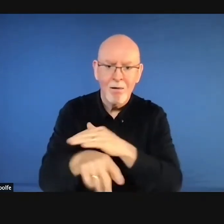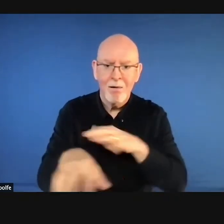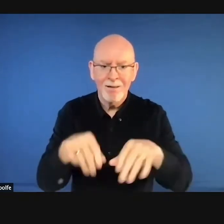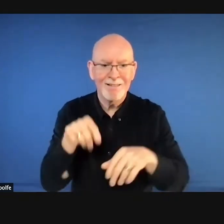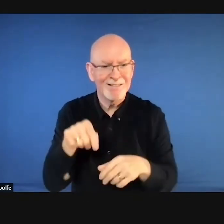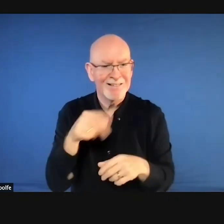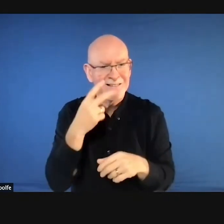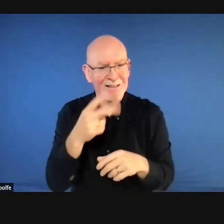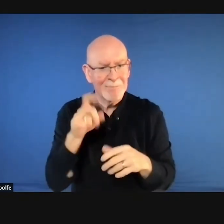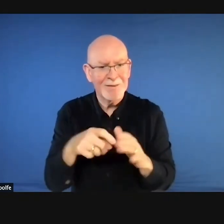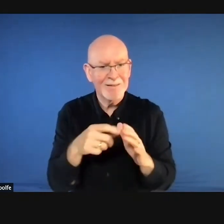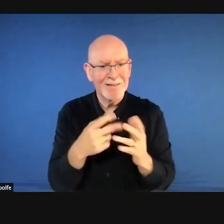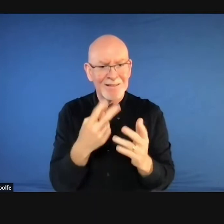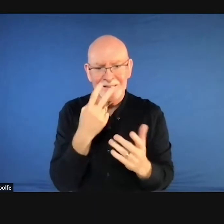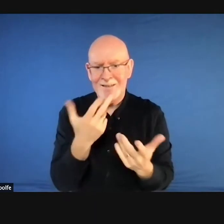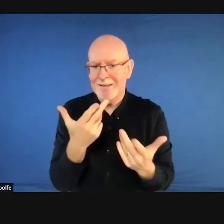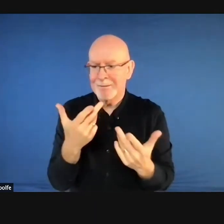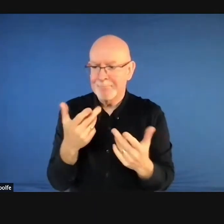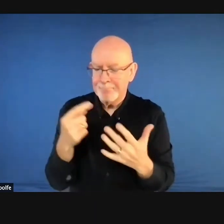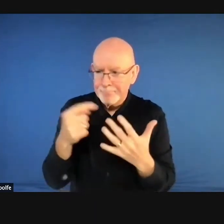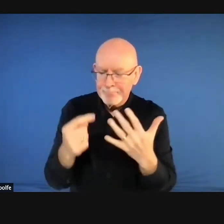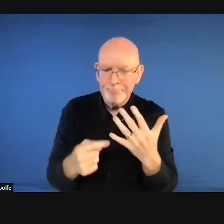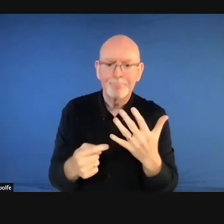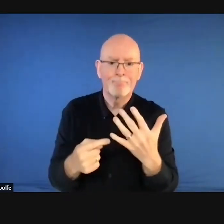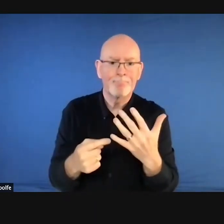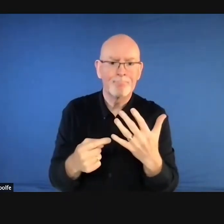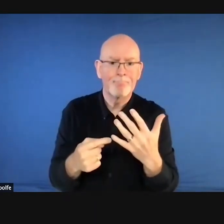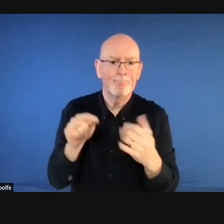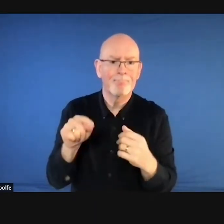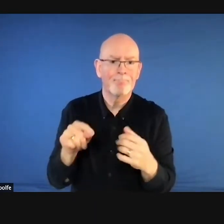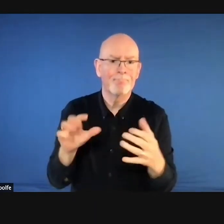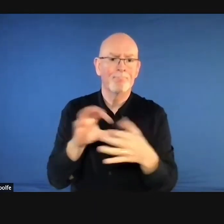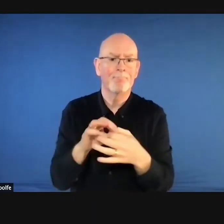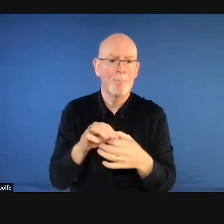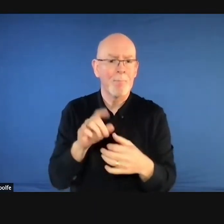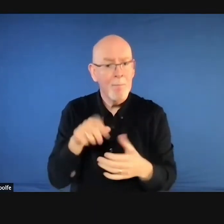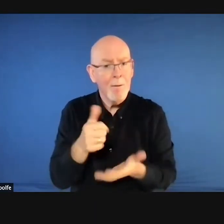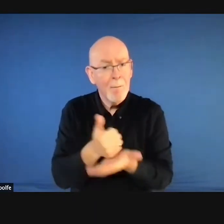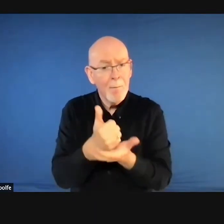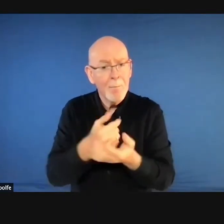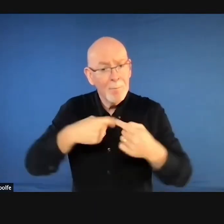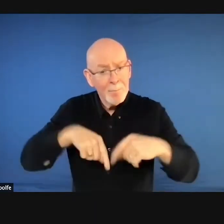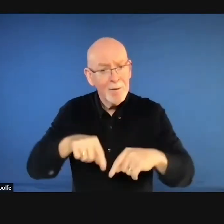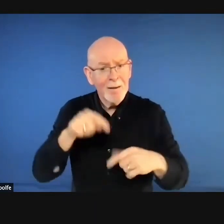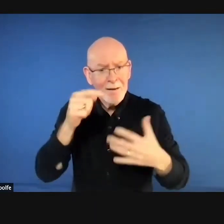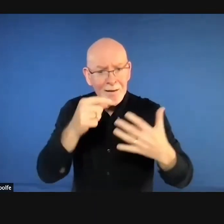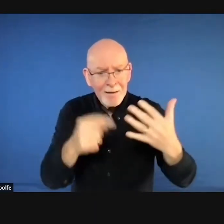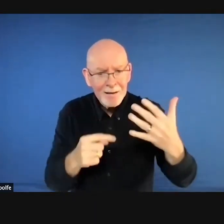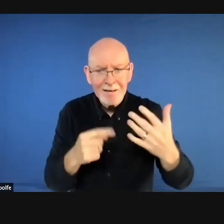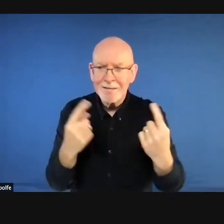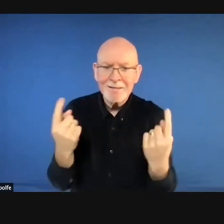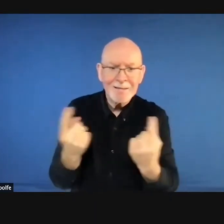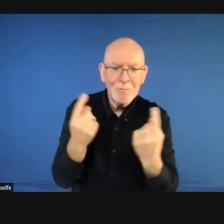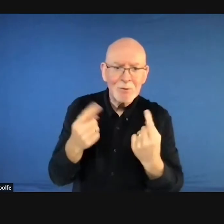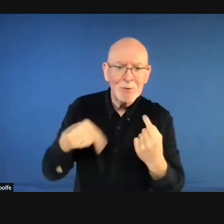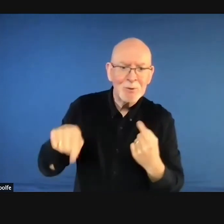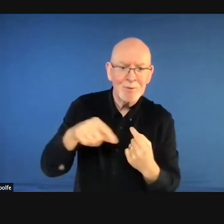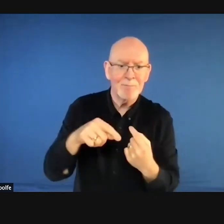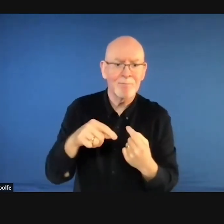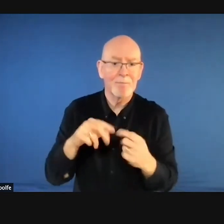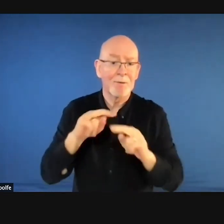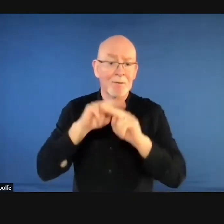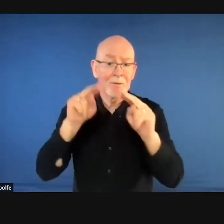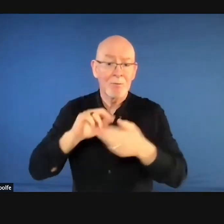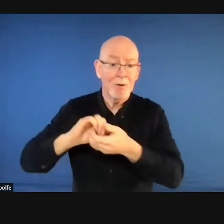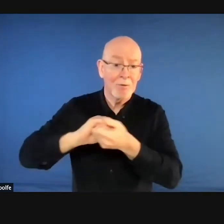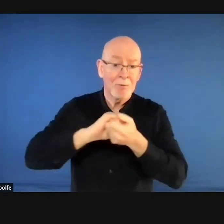Migration, IASFM, adopted a code of ethics in 2018, which provides a starting point for active, critical